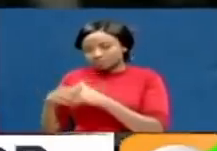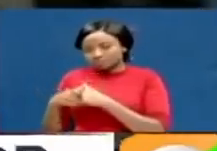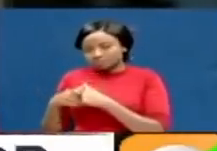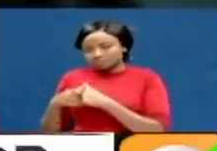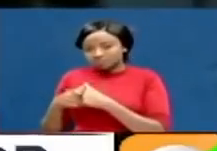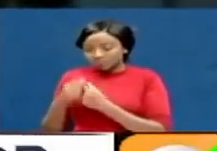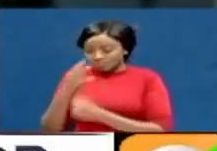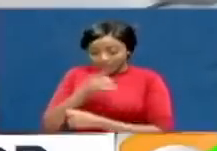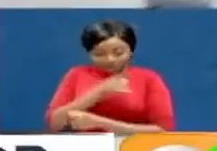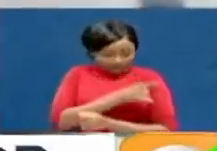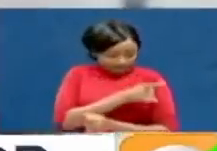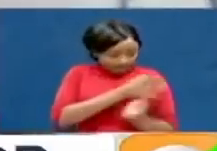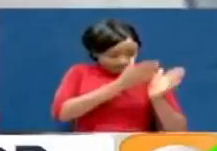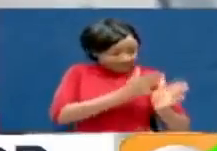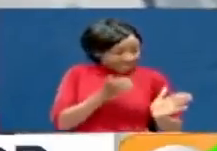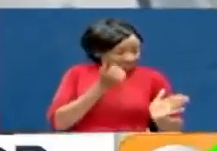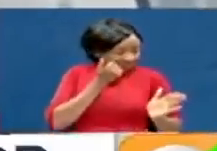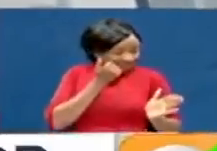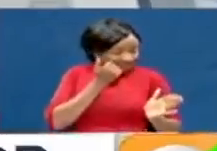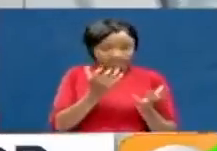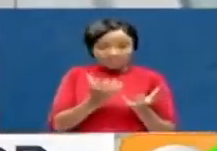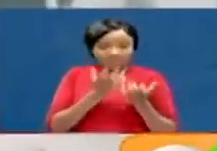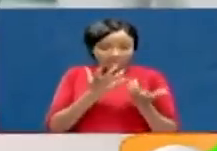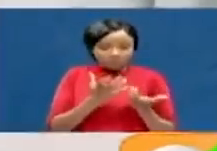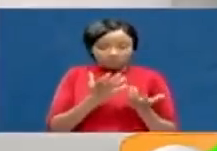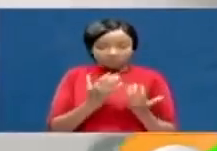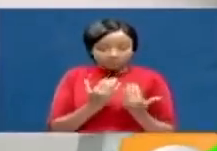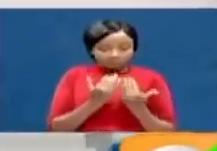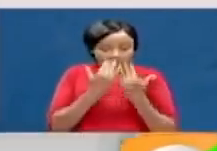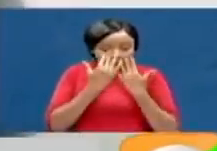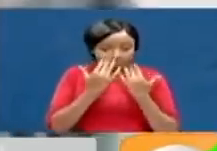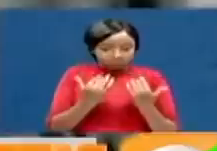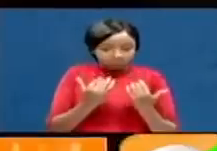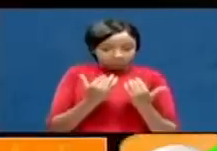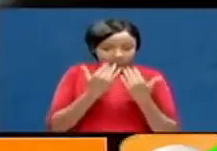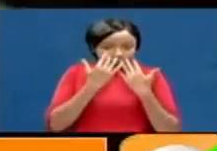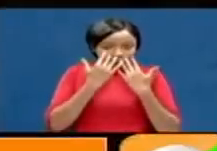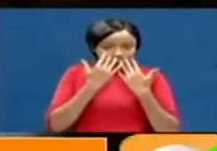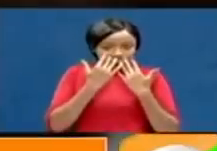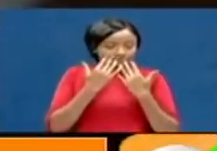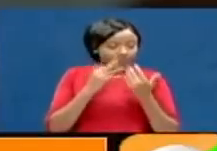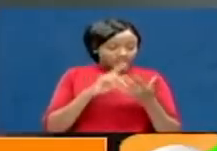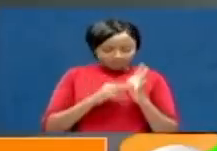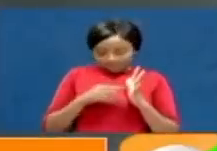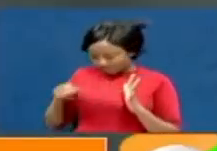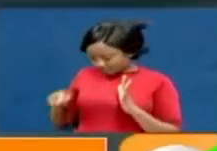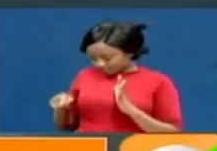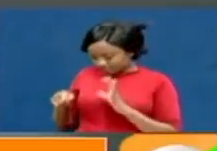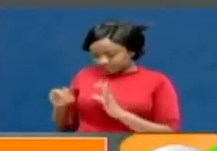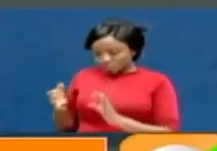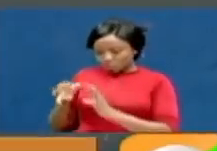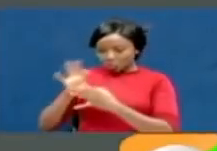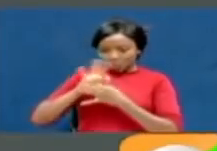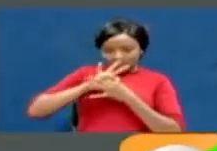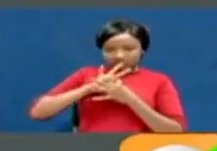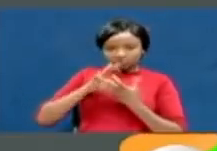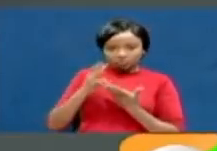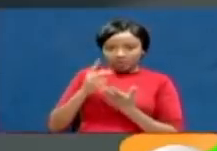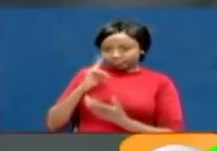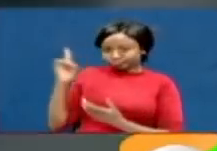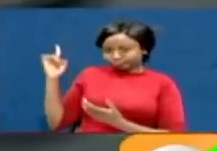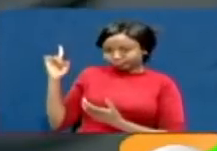Because this patient definitely will be requiring oxygen, you have to make sure that the ventilator is connected to the oxygen source. The oxygen source is